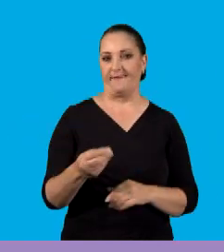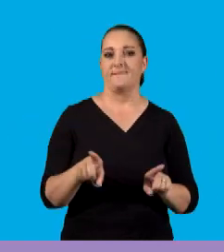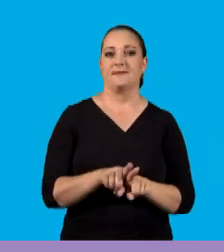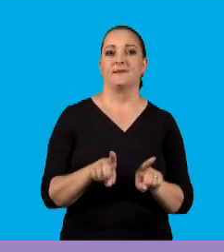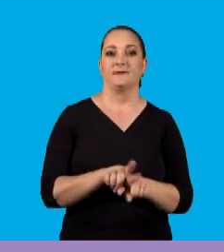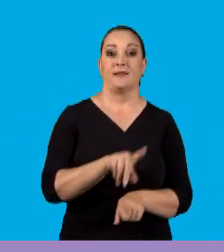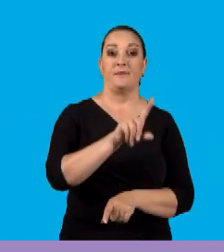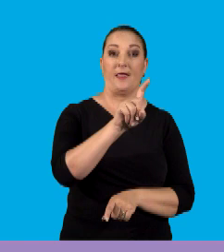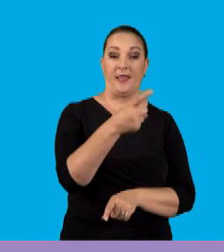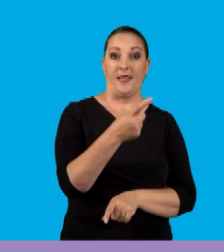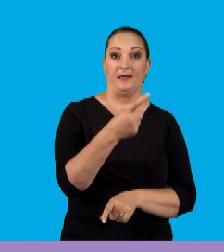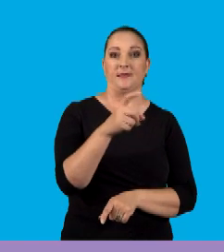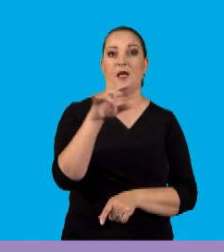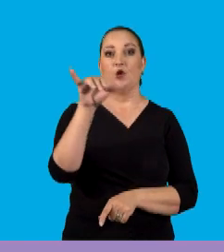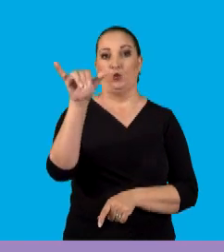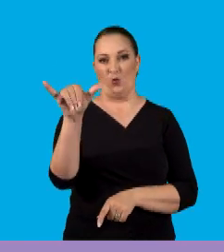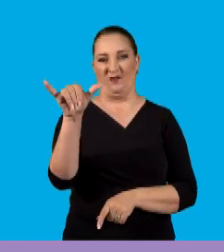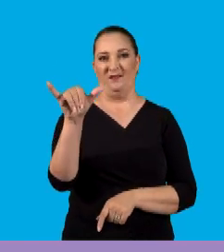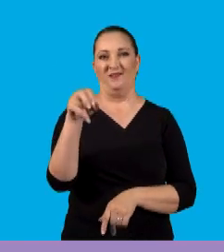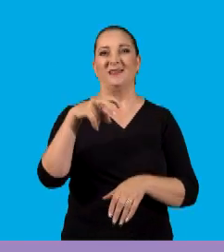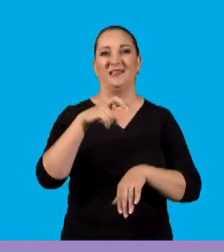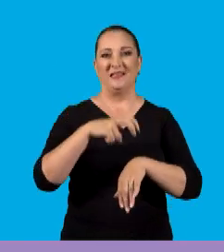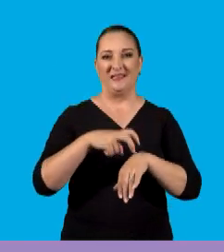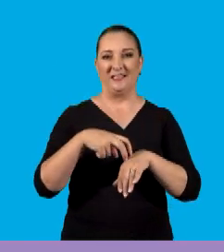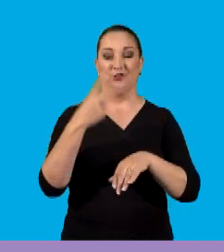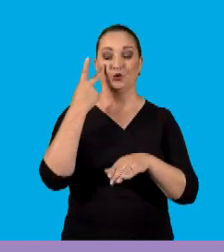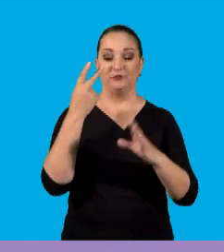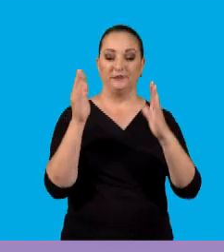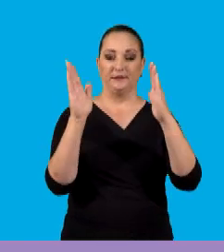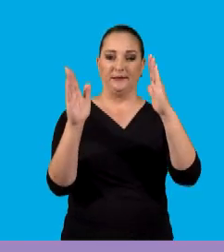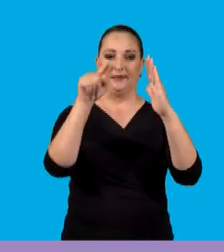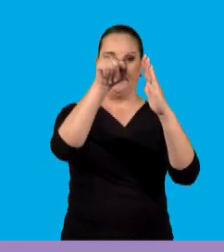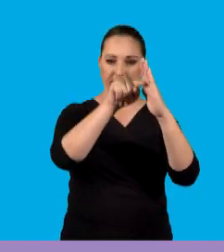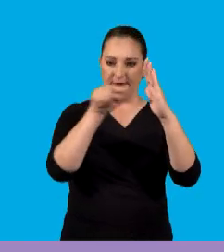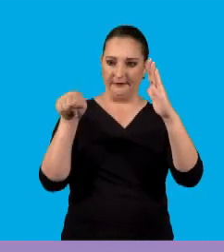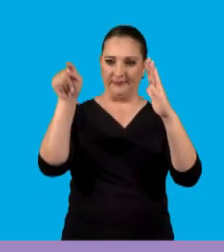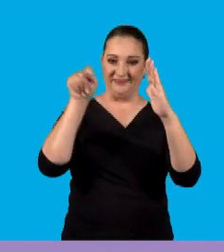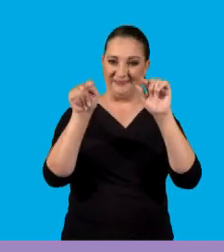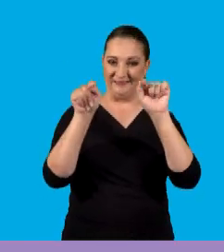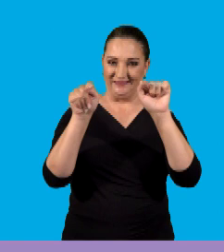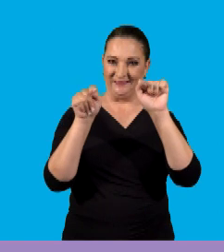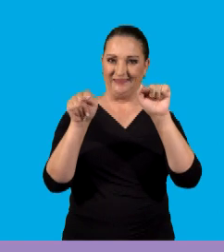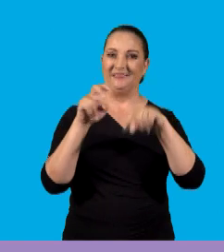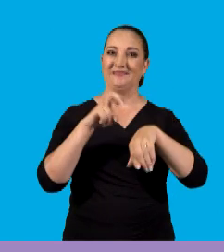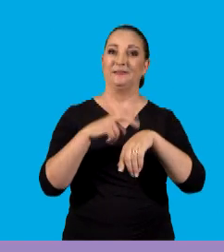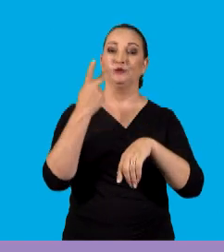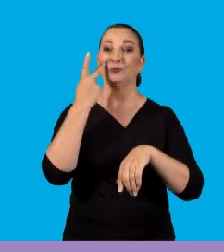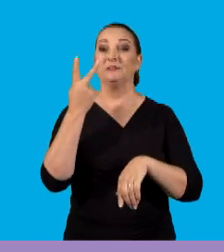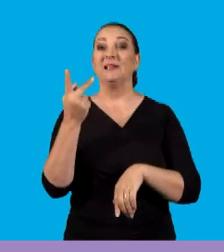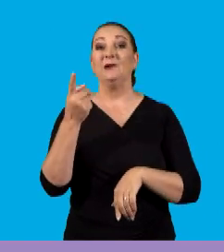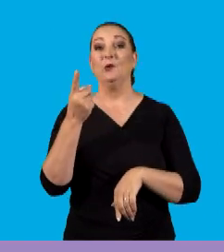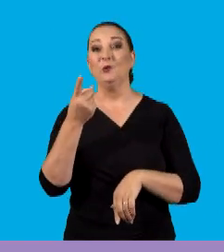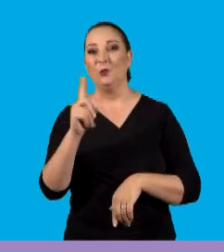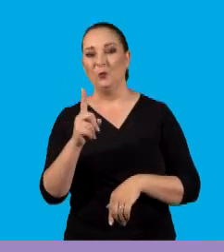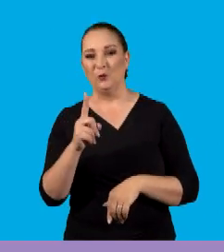lines. And you have angle X and angle Y. You are to determine the interior angles and label them as